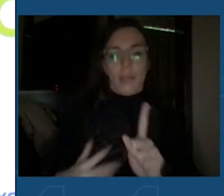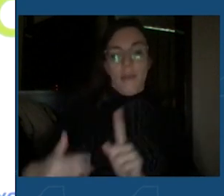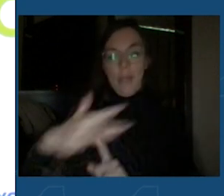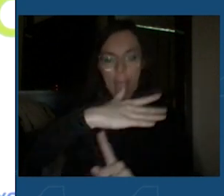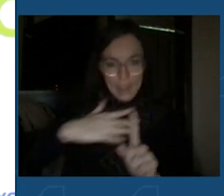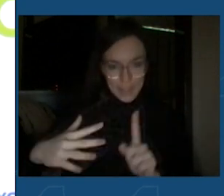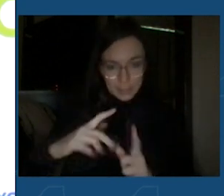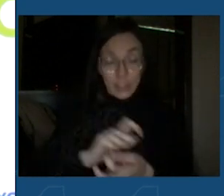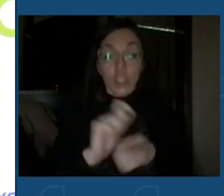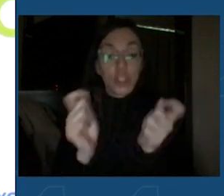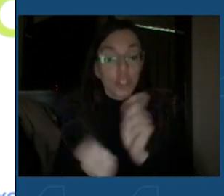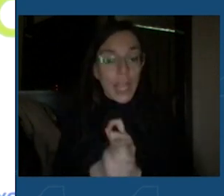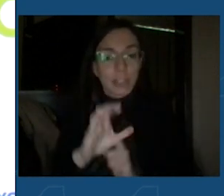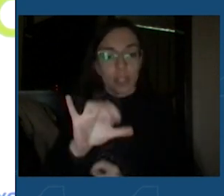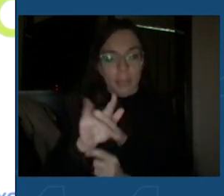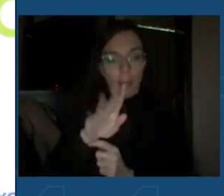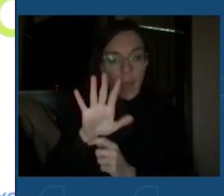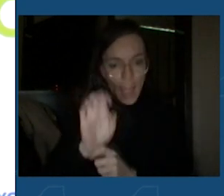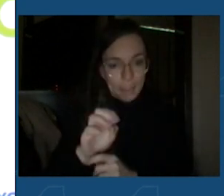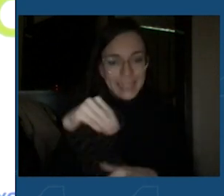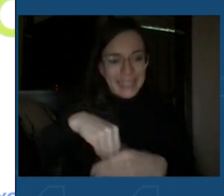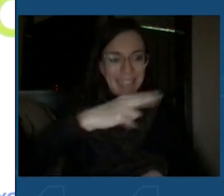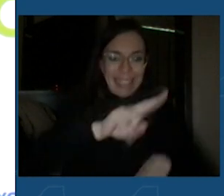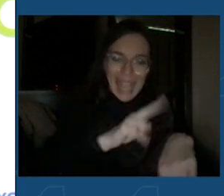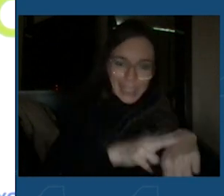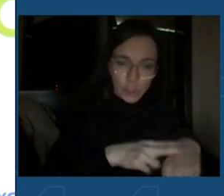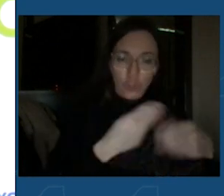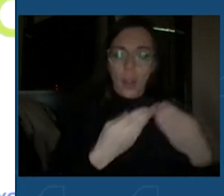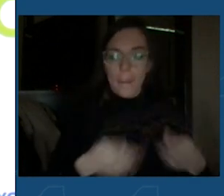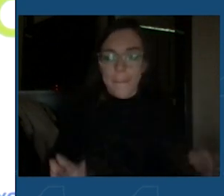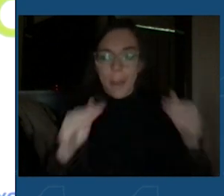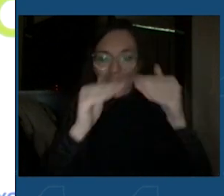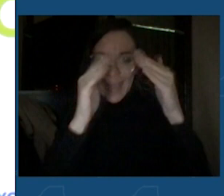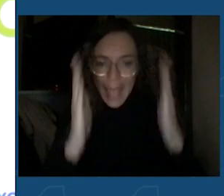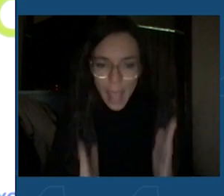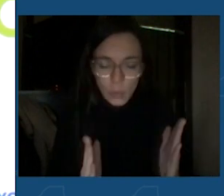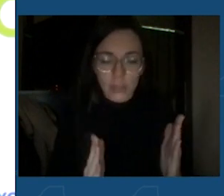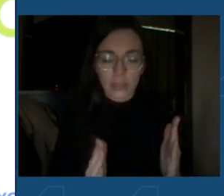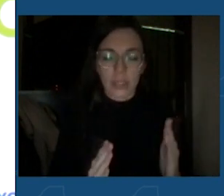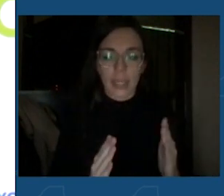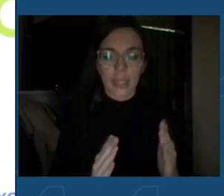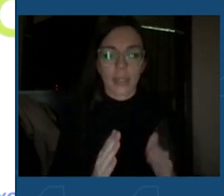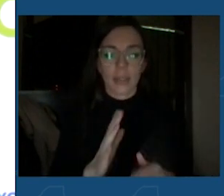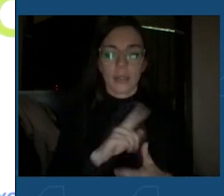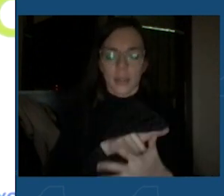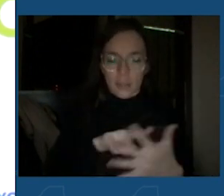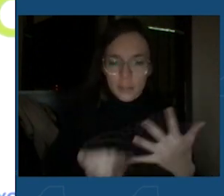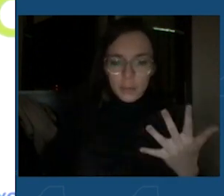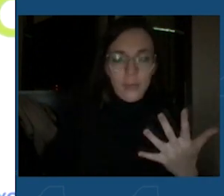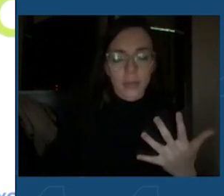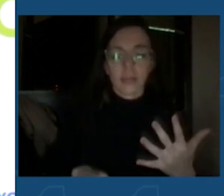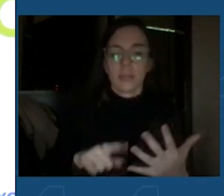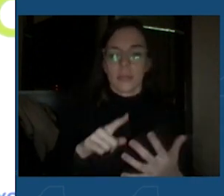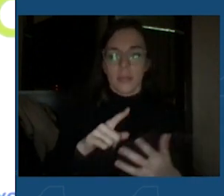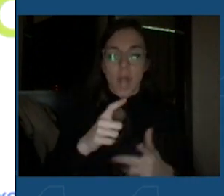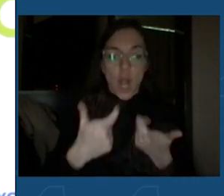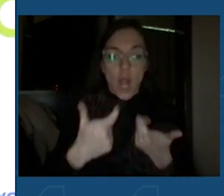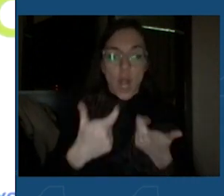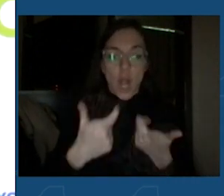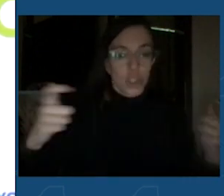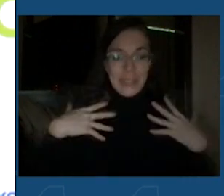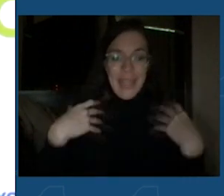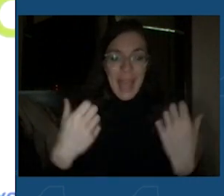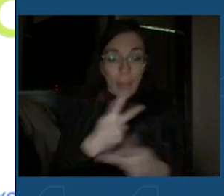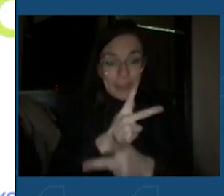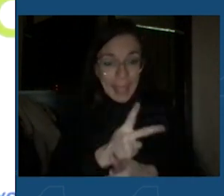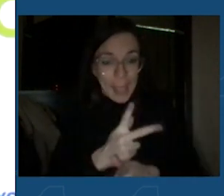climate in NYCHA, public housing, largest asthma rates, largest healthcare issues.